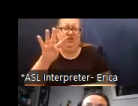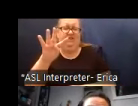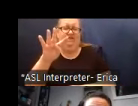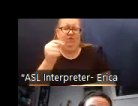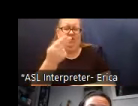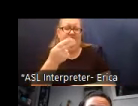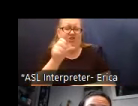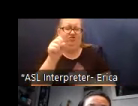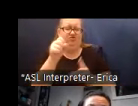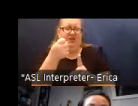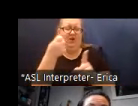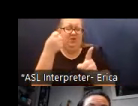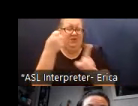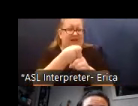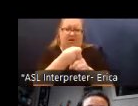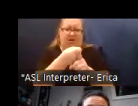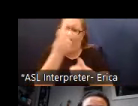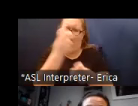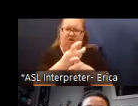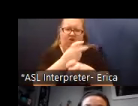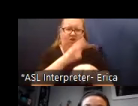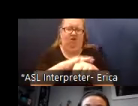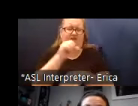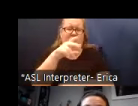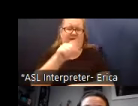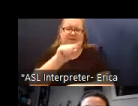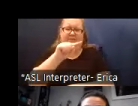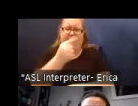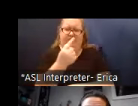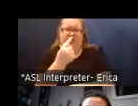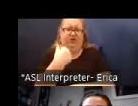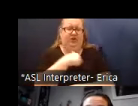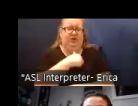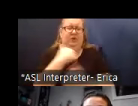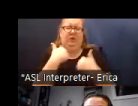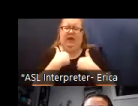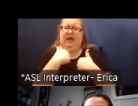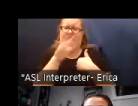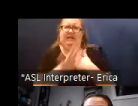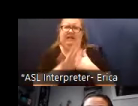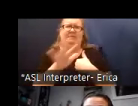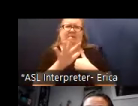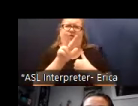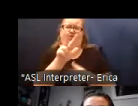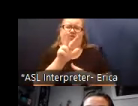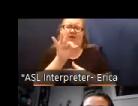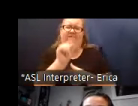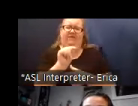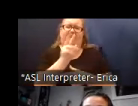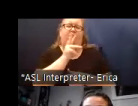hit on September 1st. We had about 3 feet of water just surging through the